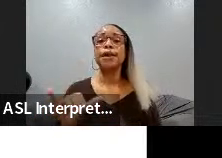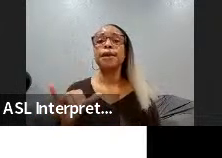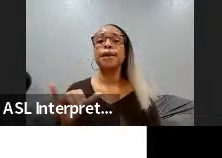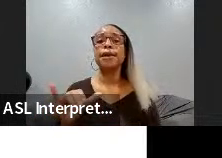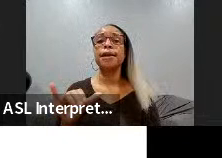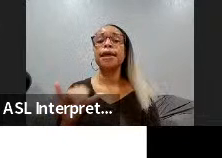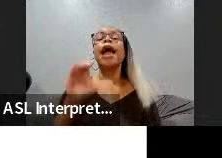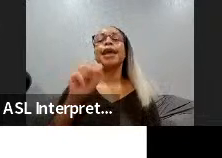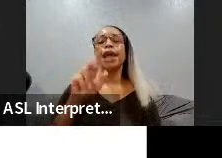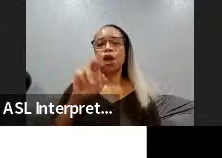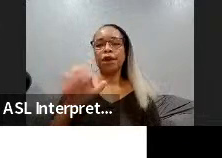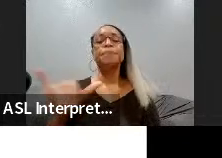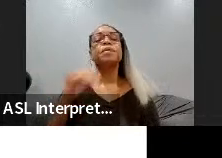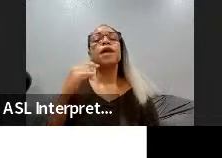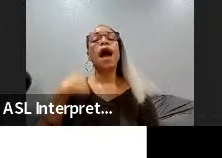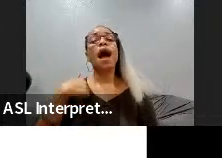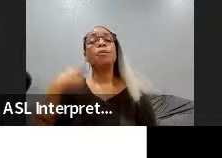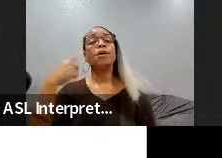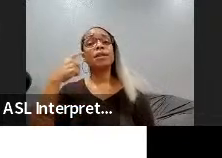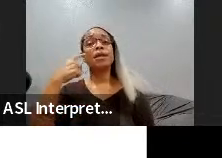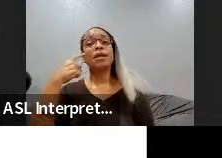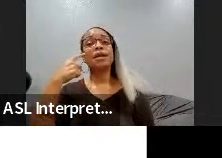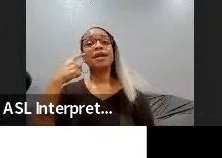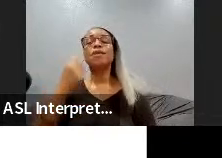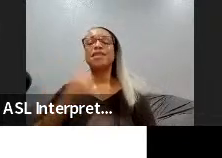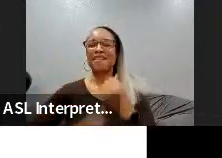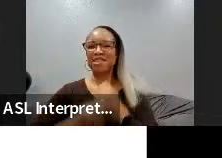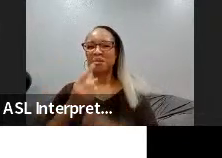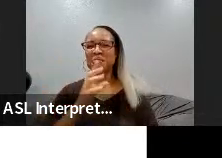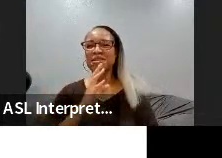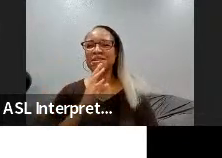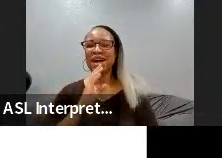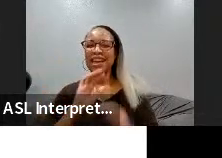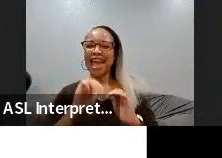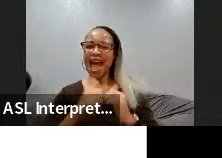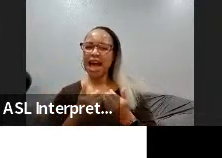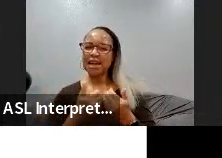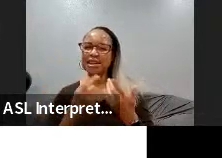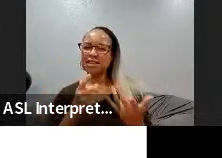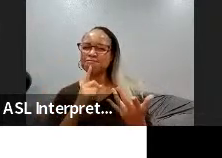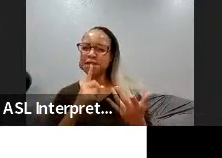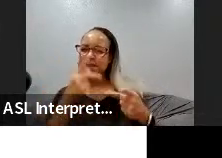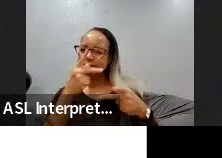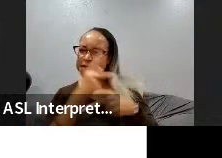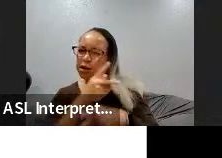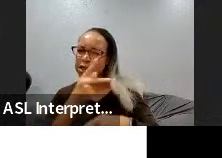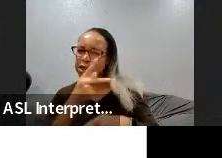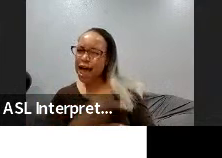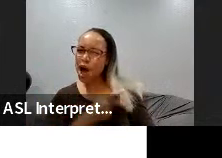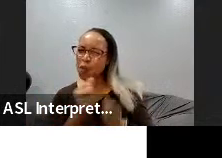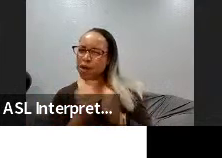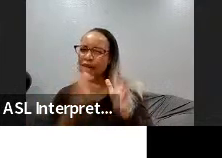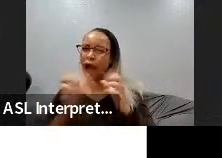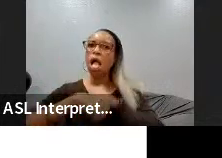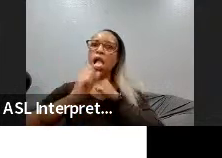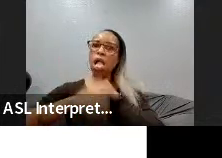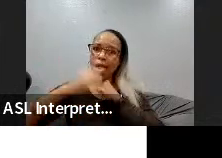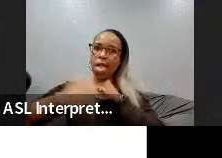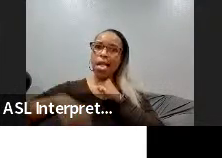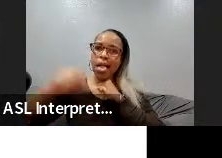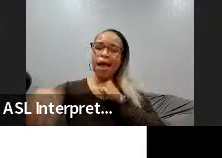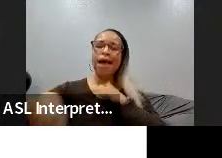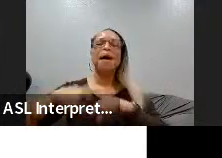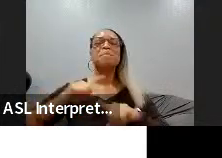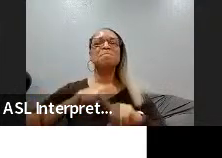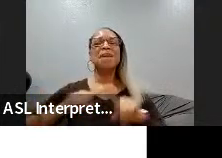So I was thinking, as everyone was speaking, how to sort of craft this without being too long-winded. I feel